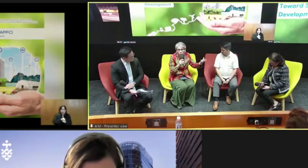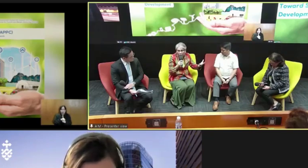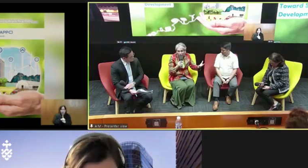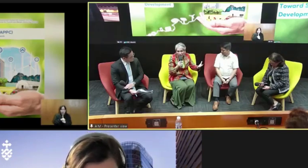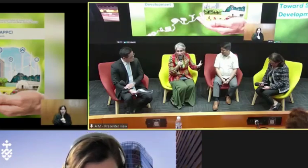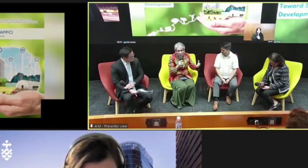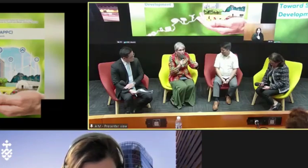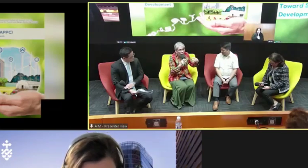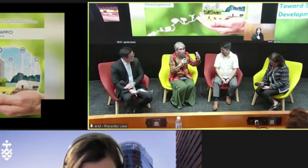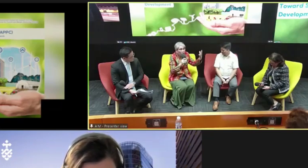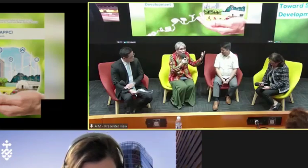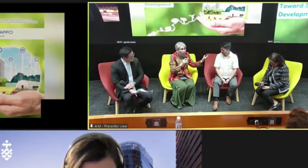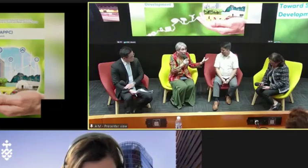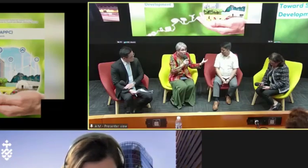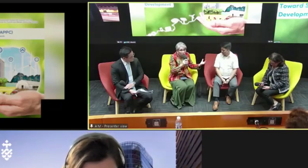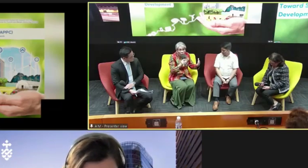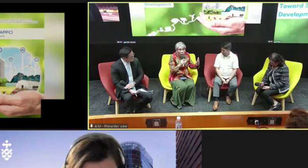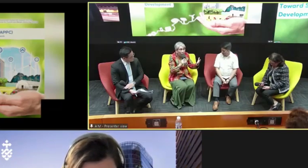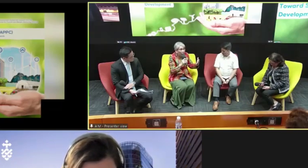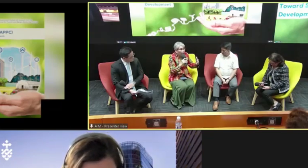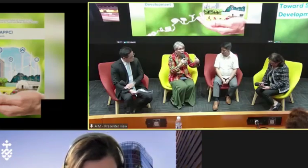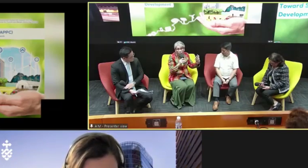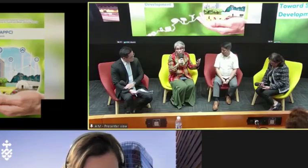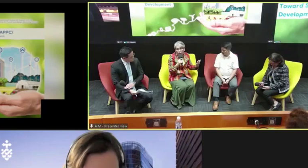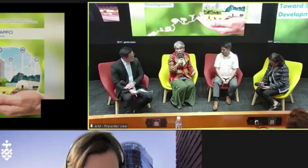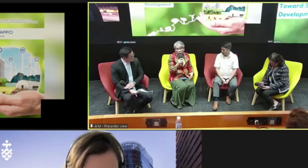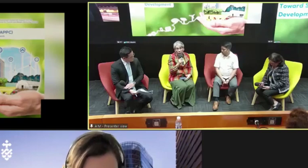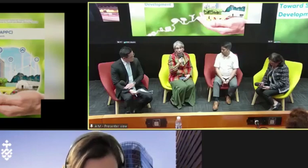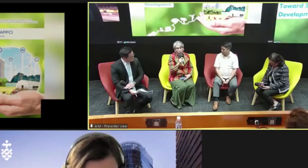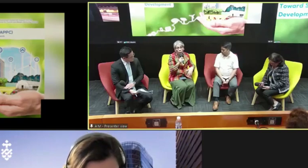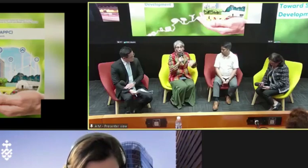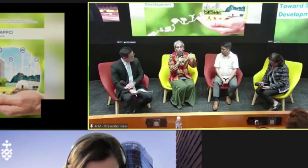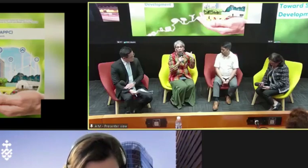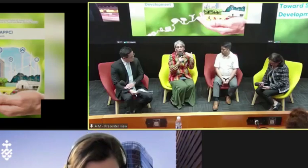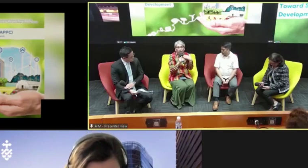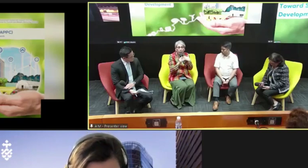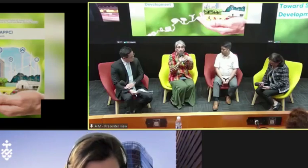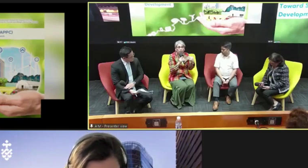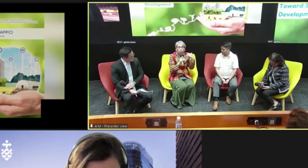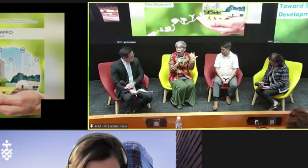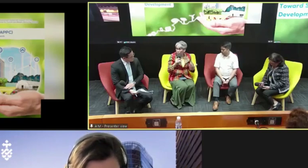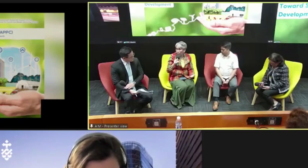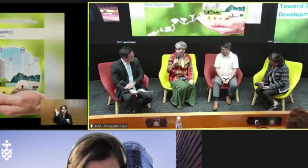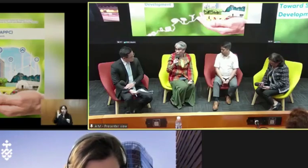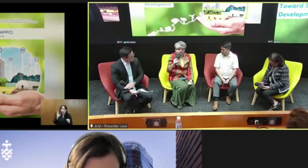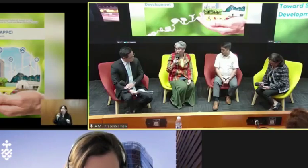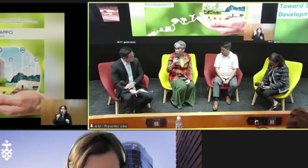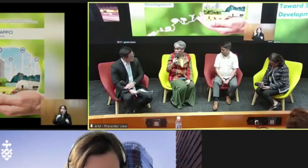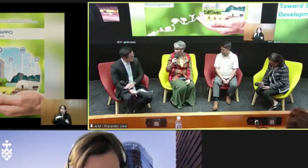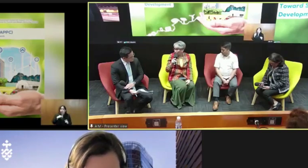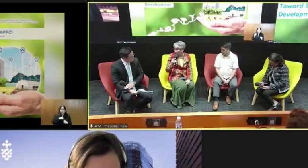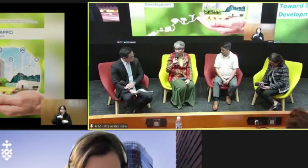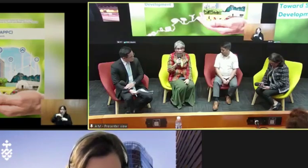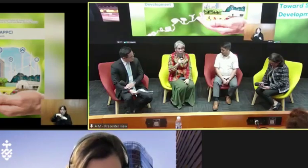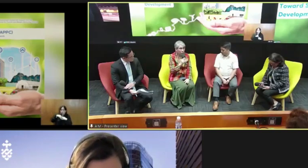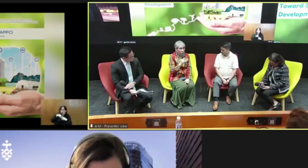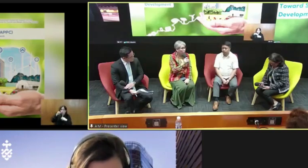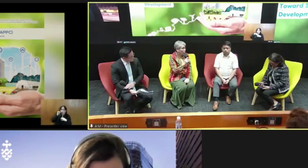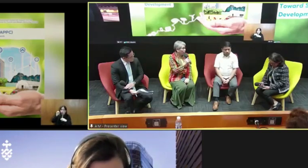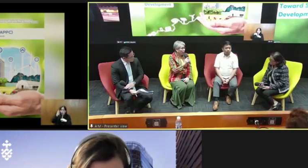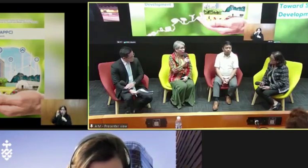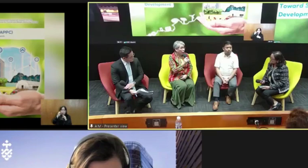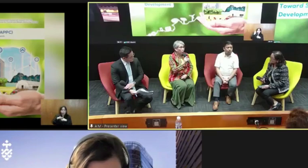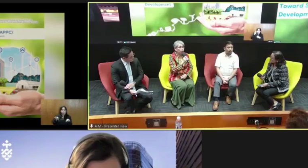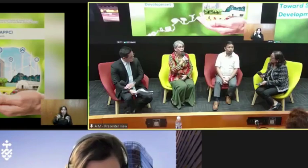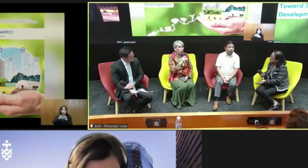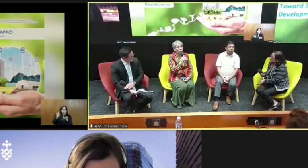yellowed already because they've not changed the content in a number of years. So I guess faculty immersion is also very important because they